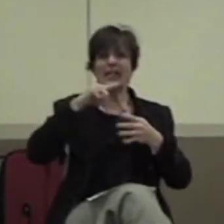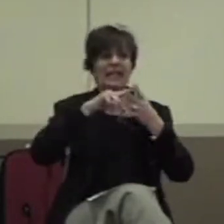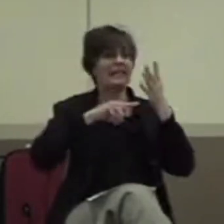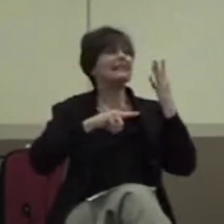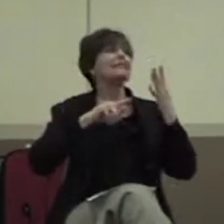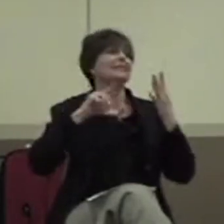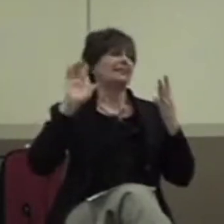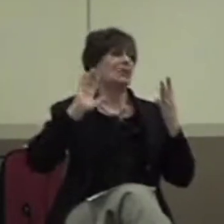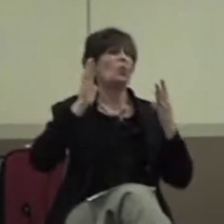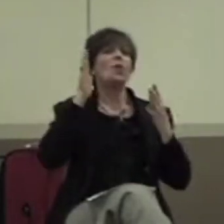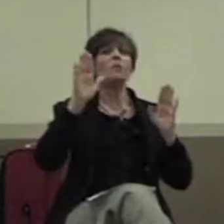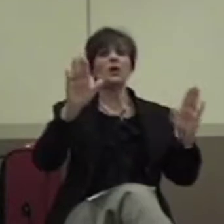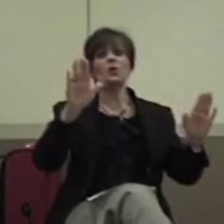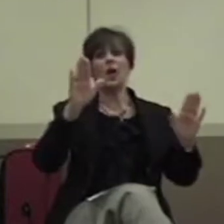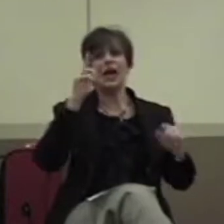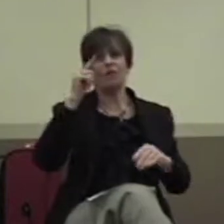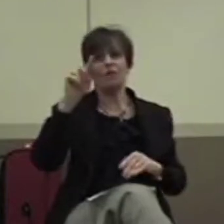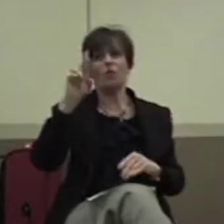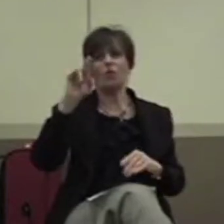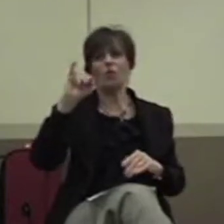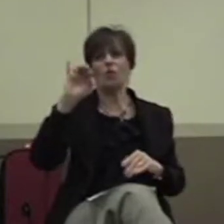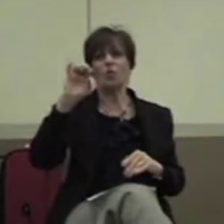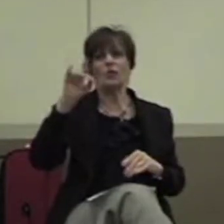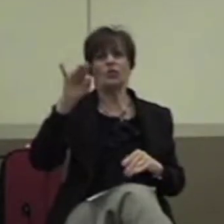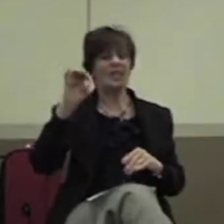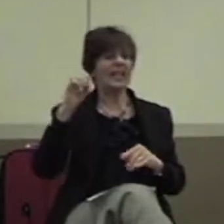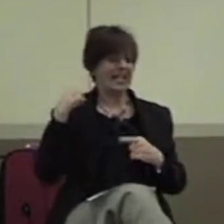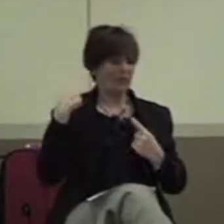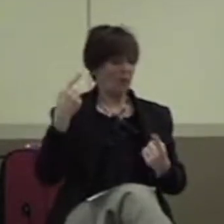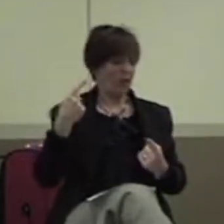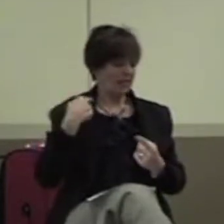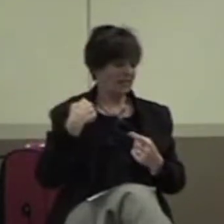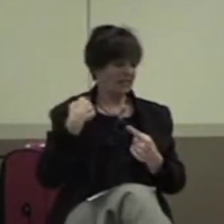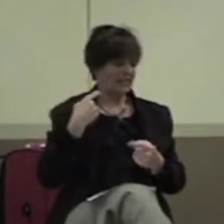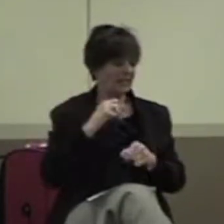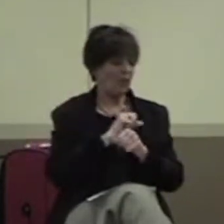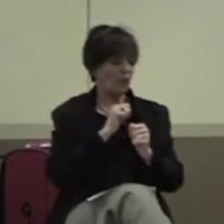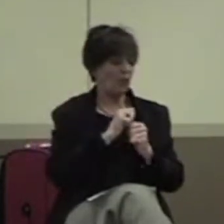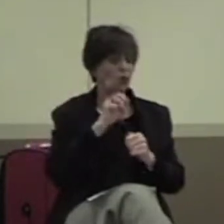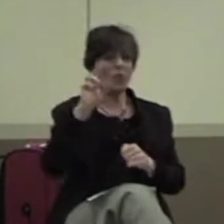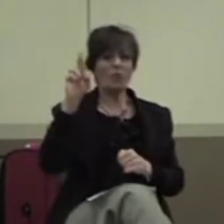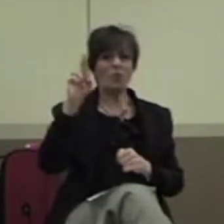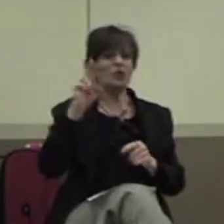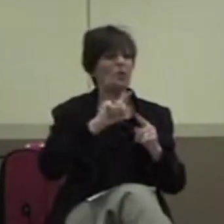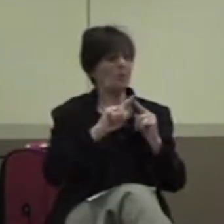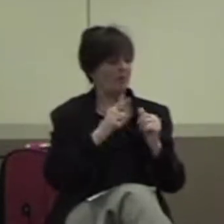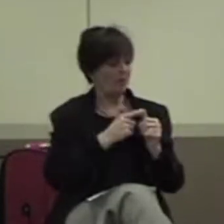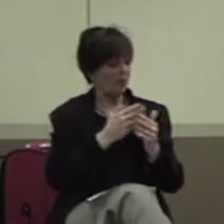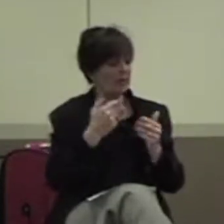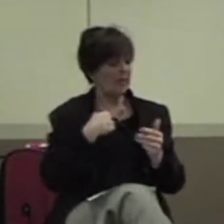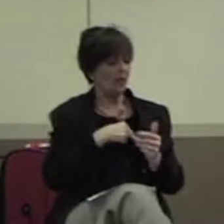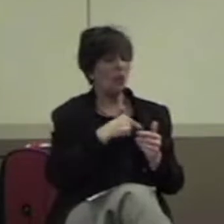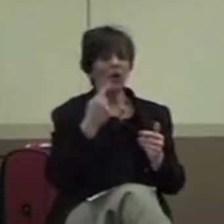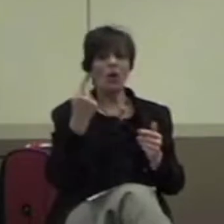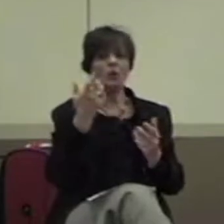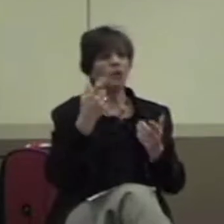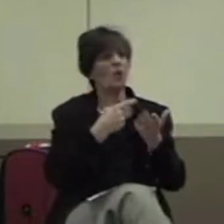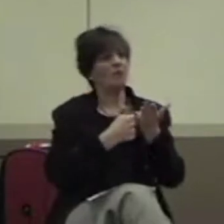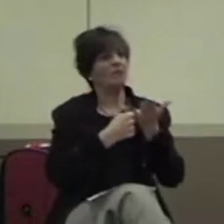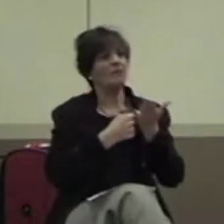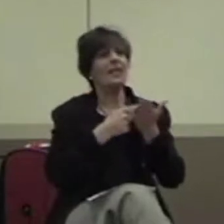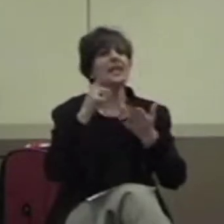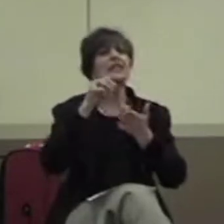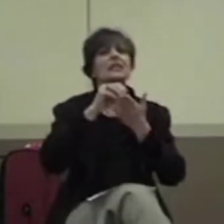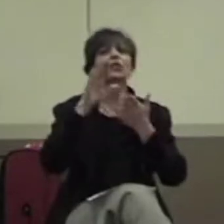then, would have been great for Richie. It's been a while since I worked with Richie. Now, actually, the very first thing we always want to talk